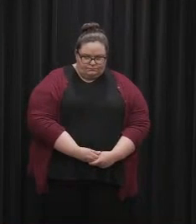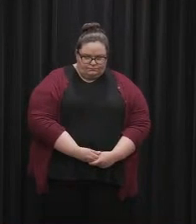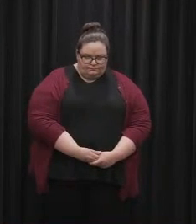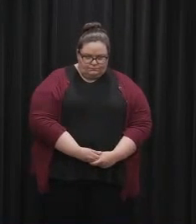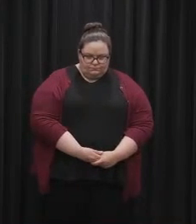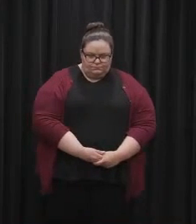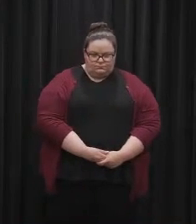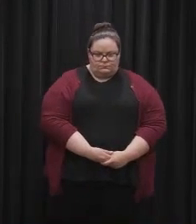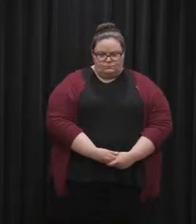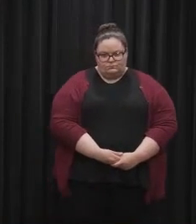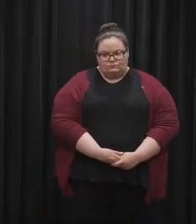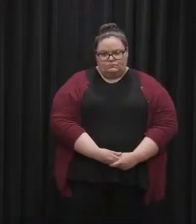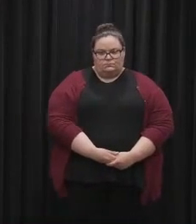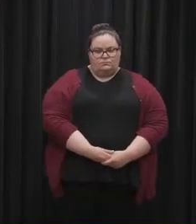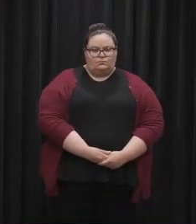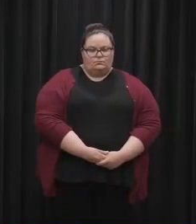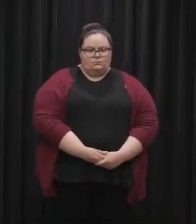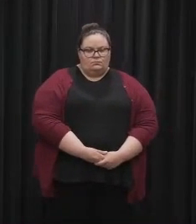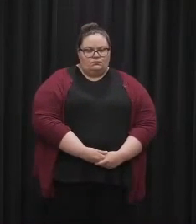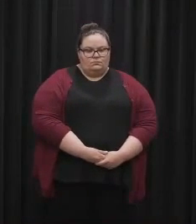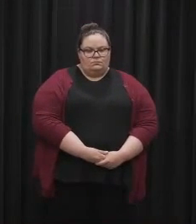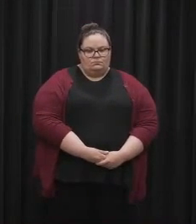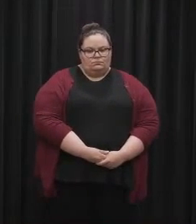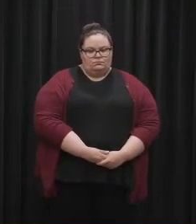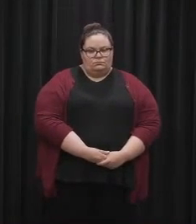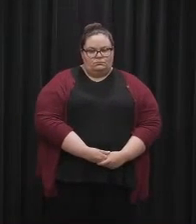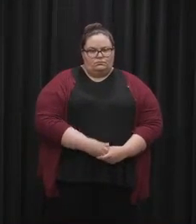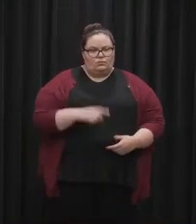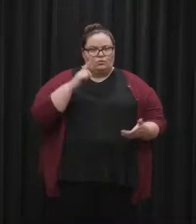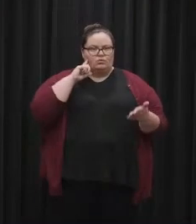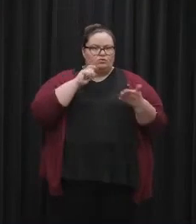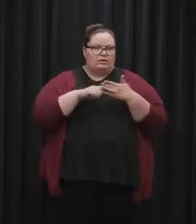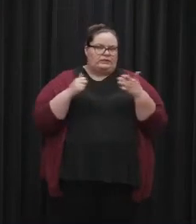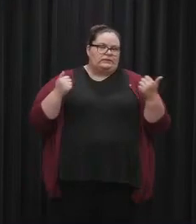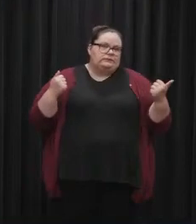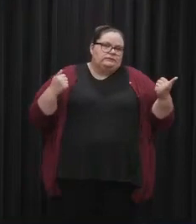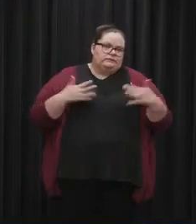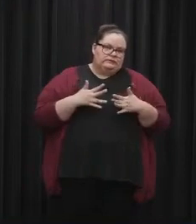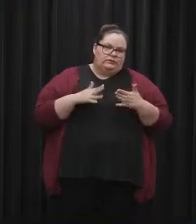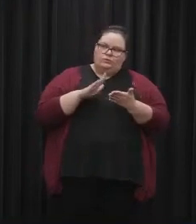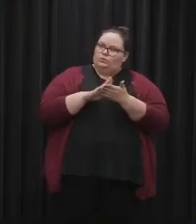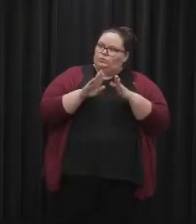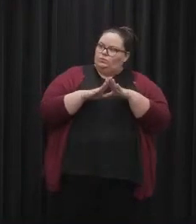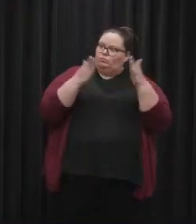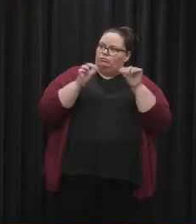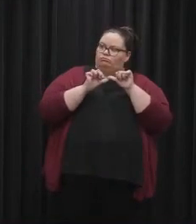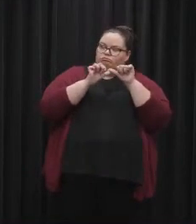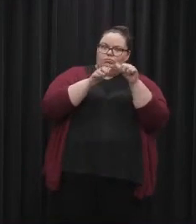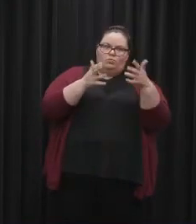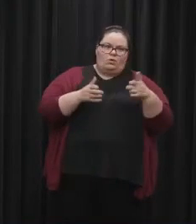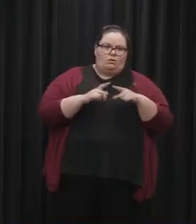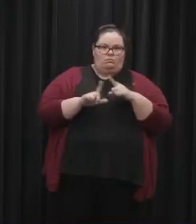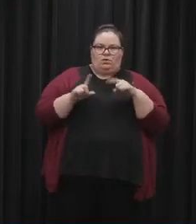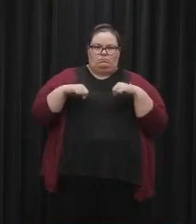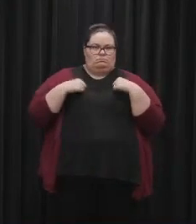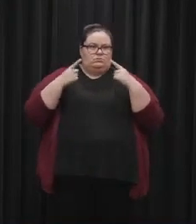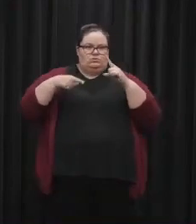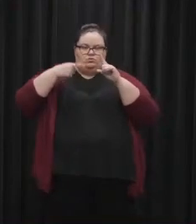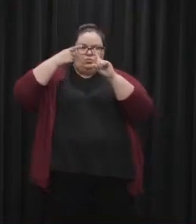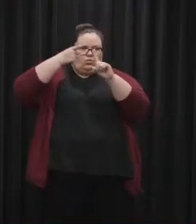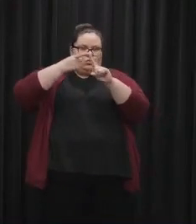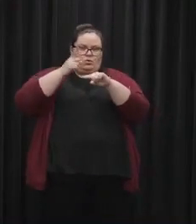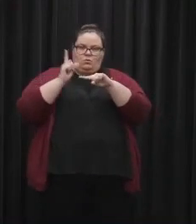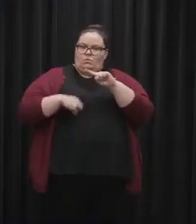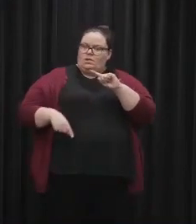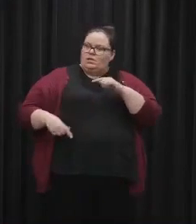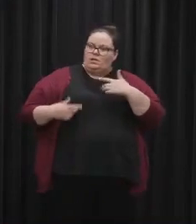possible. I said, this is a frightening moment. We talk about trying to keep schools open as much as possible, but that's always been the goal, because